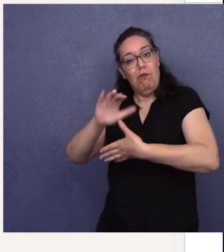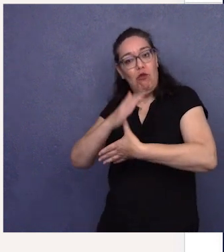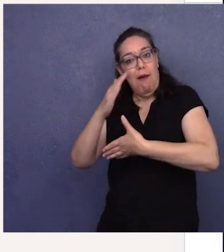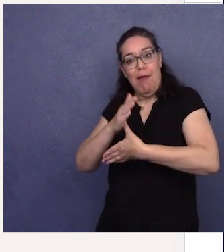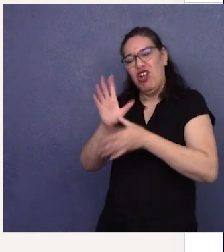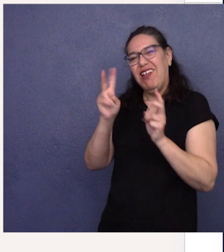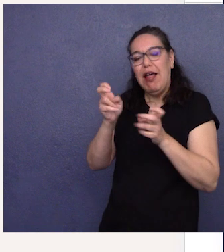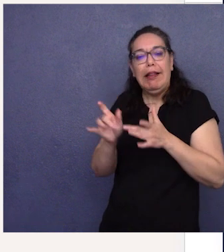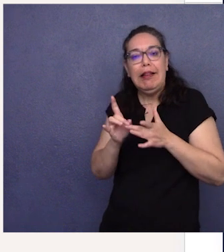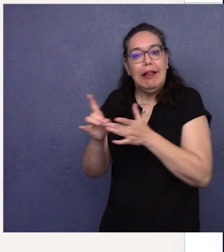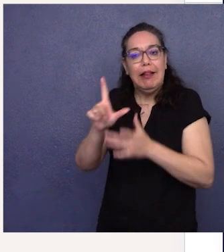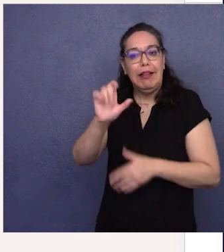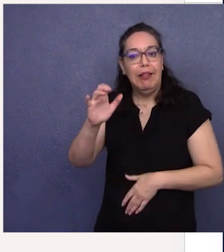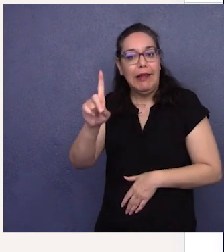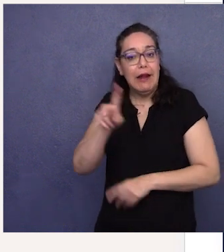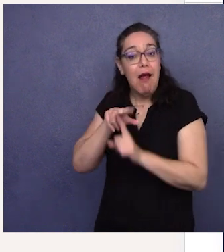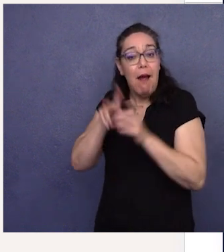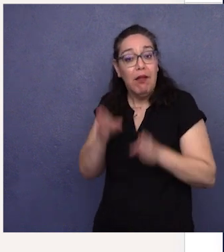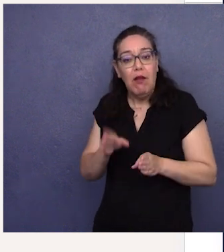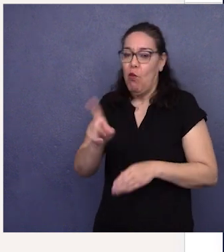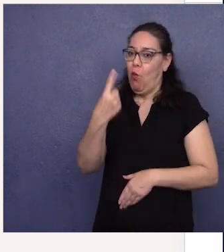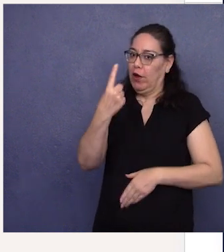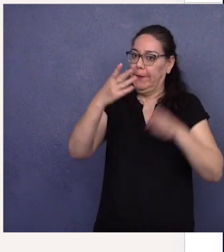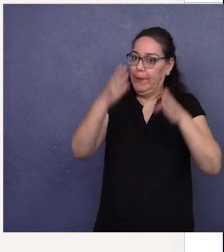individual, and then you just name your